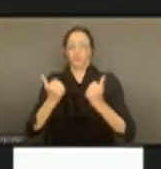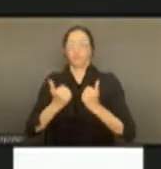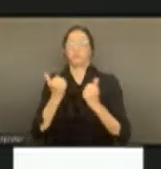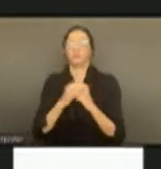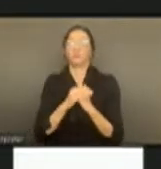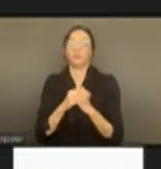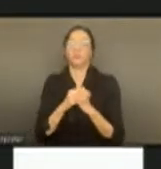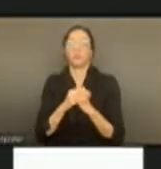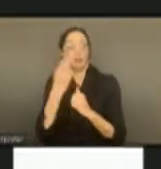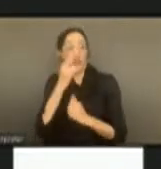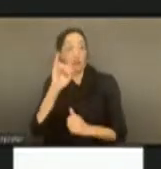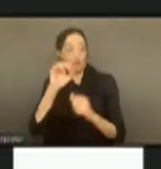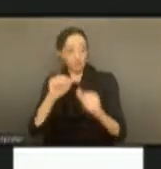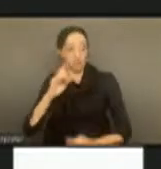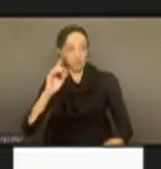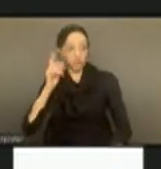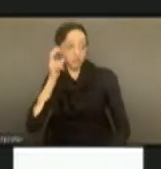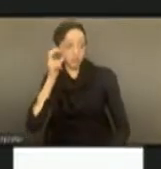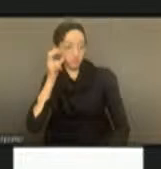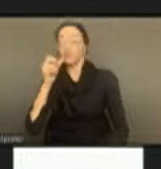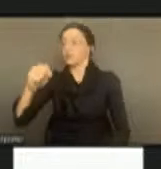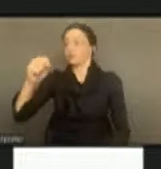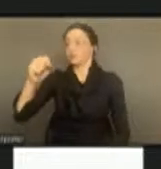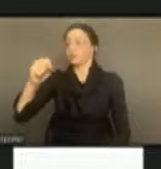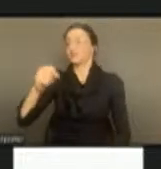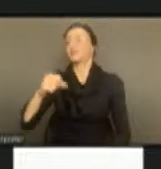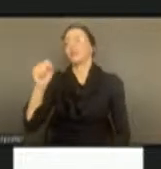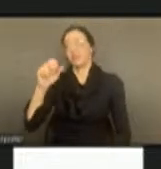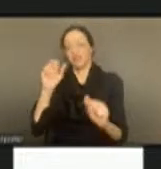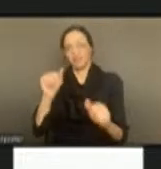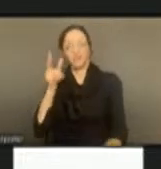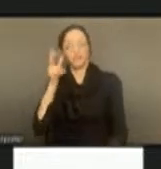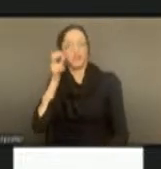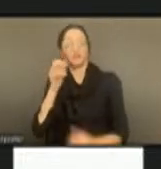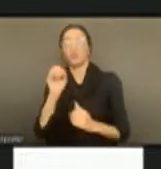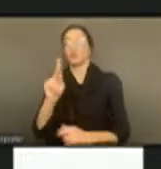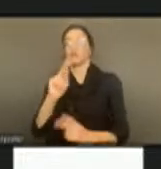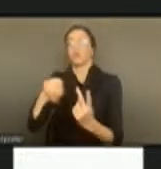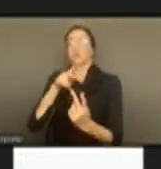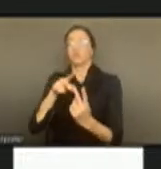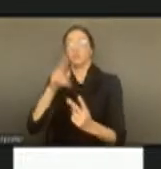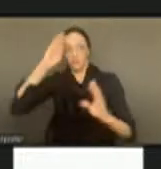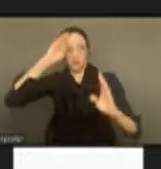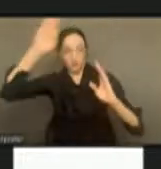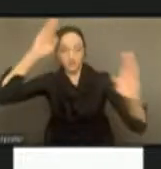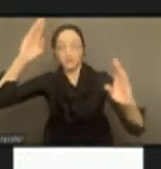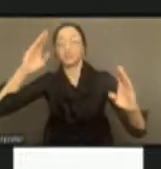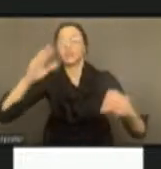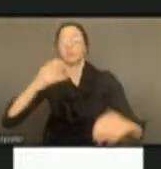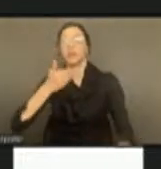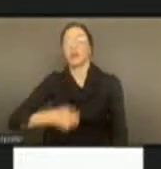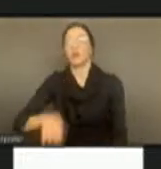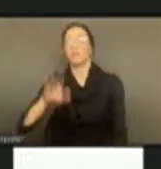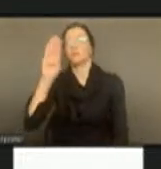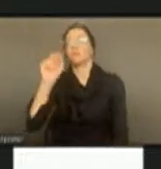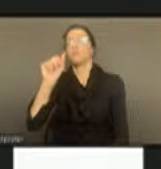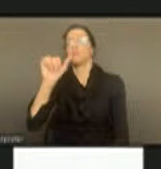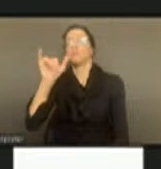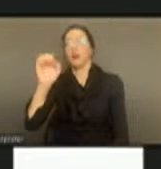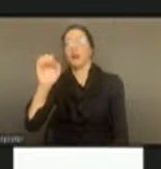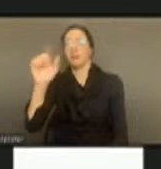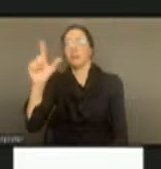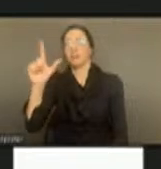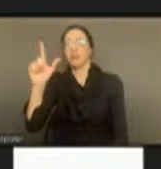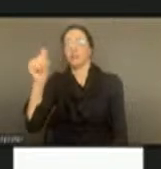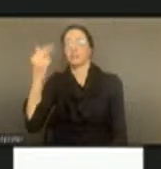me? Yes. Yes, I can hear you. Okay, perfect. Greetings. I'm Baye Lizette of Baye Art Boutique Productions. I'm a renowned artist from